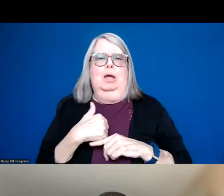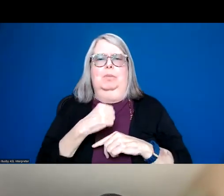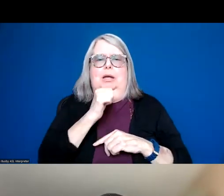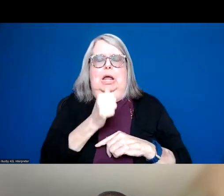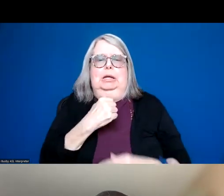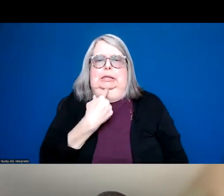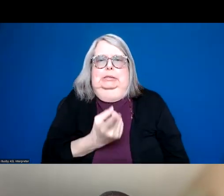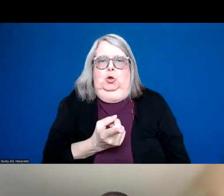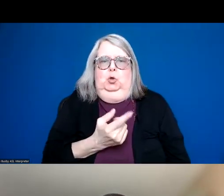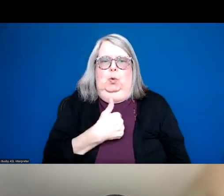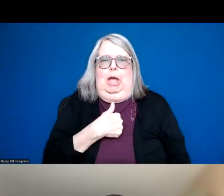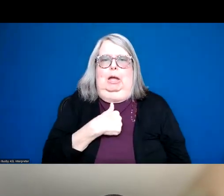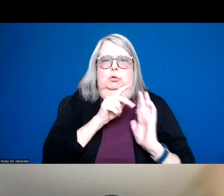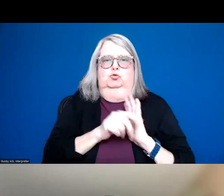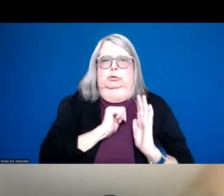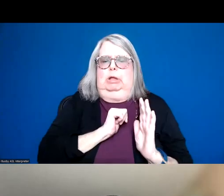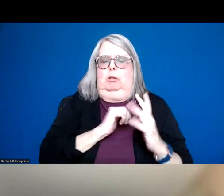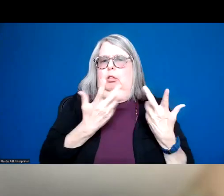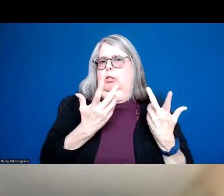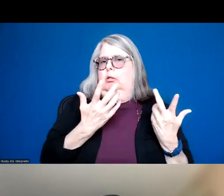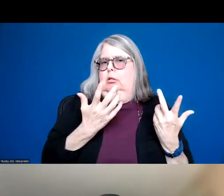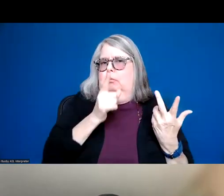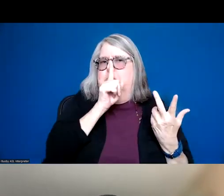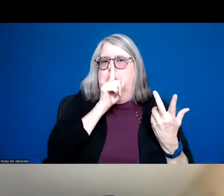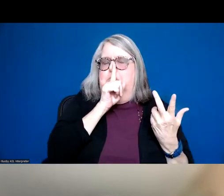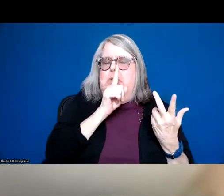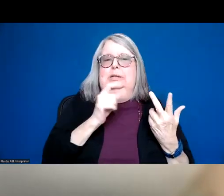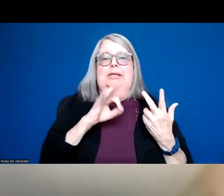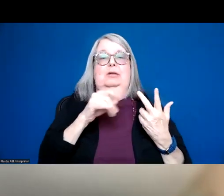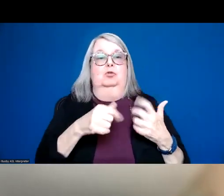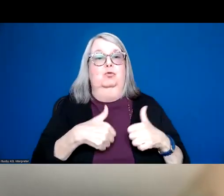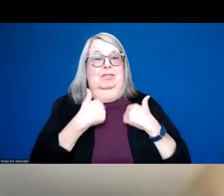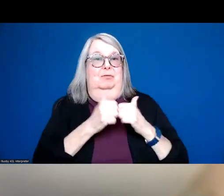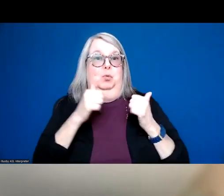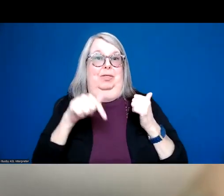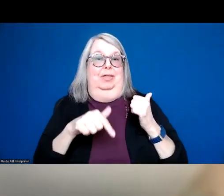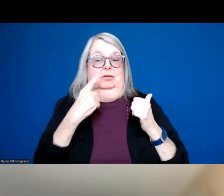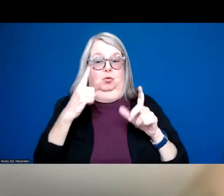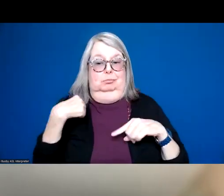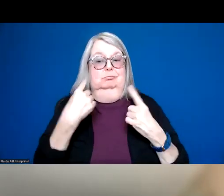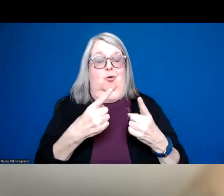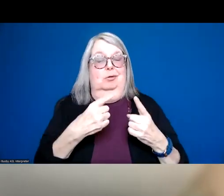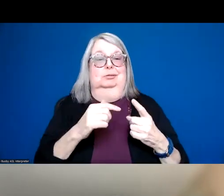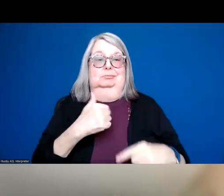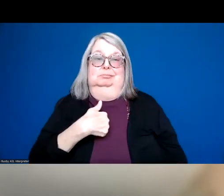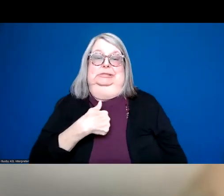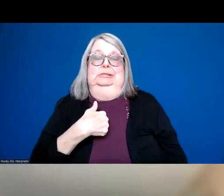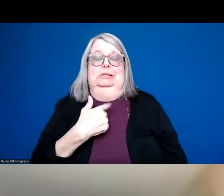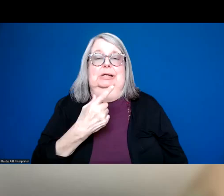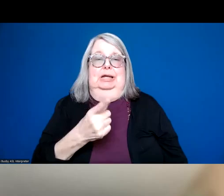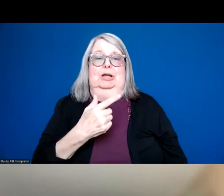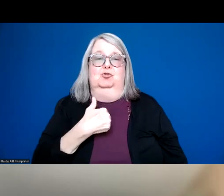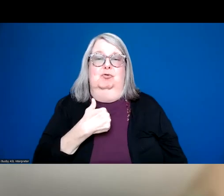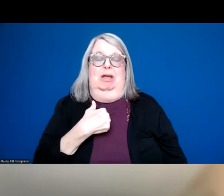you that I am suicidal? And if you have lived with this for as long as I have, and you have white